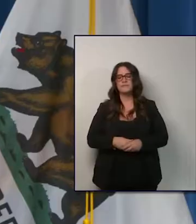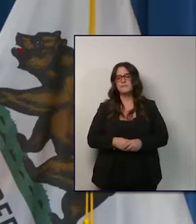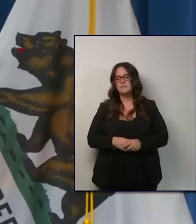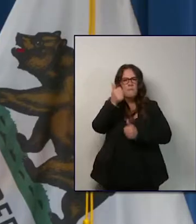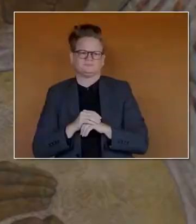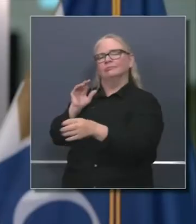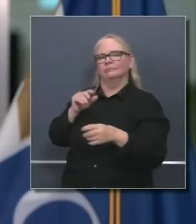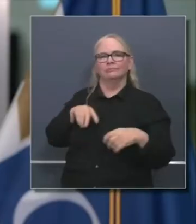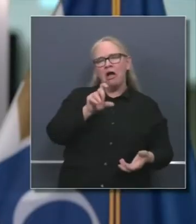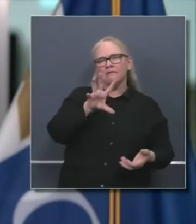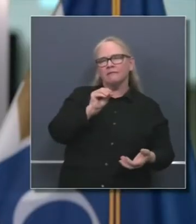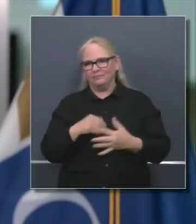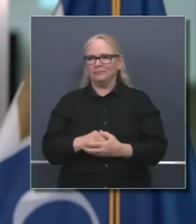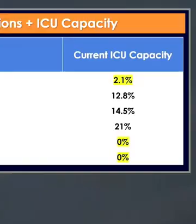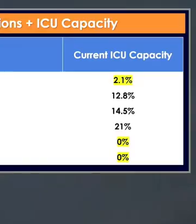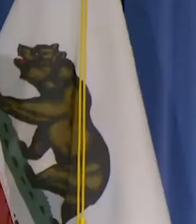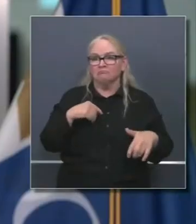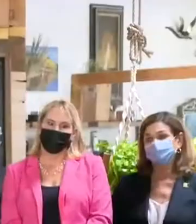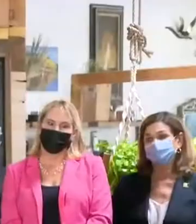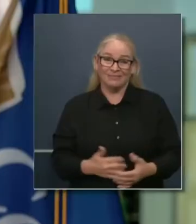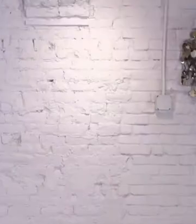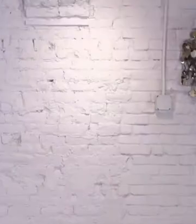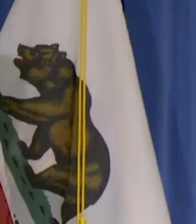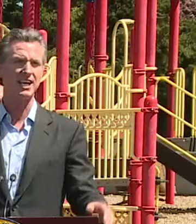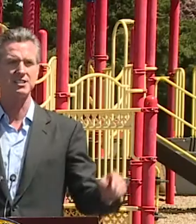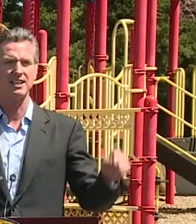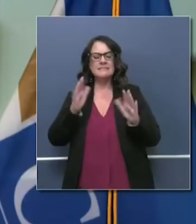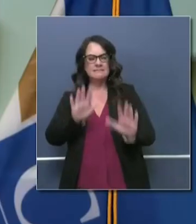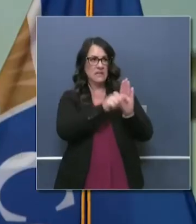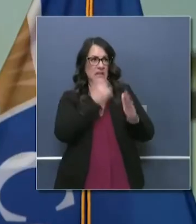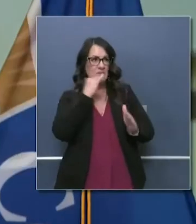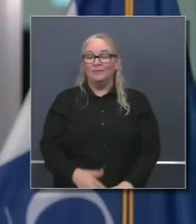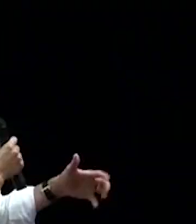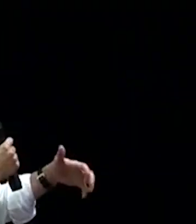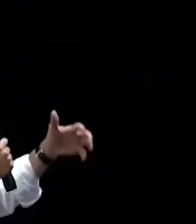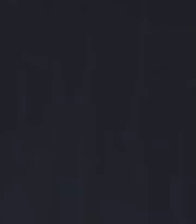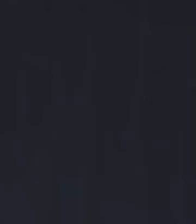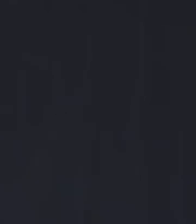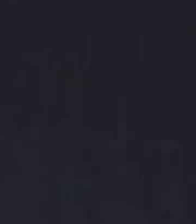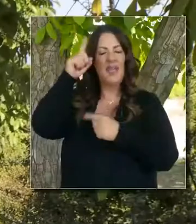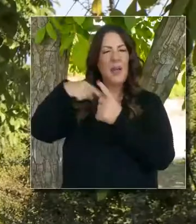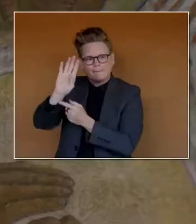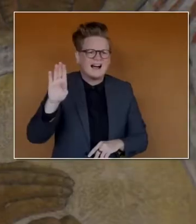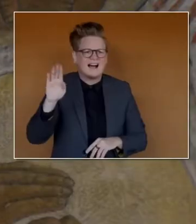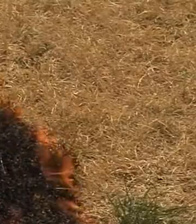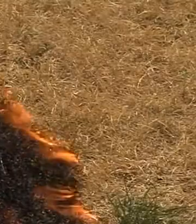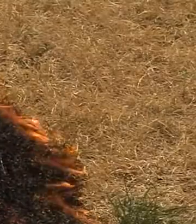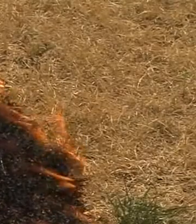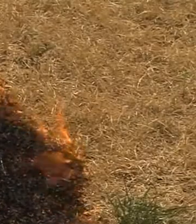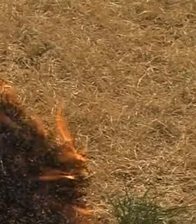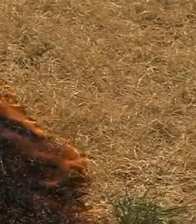State that's untouchable, like Elliot Ness. Track hits your eardrum like a slug to your chest. Hack and best for your Jimmy in the city of sex. We in